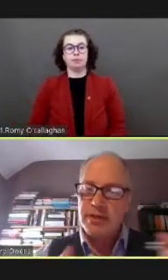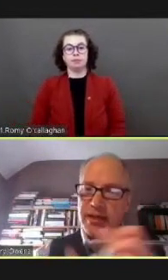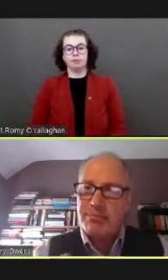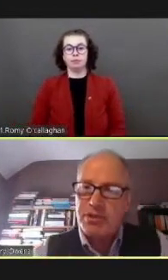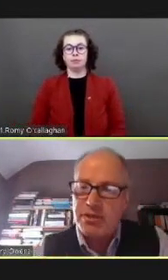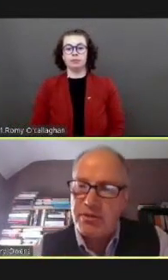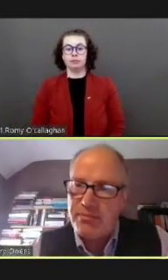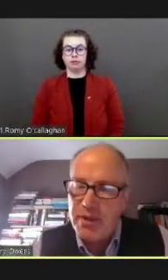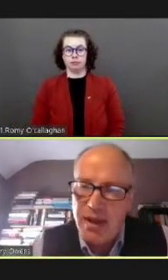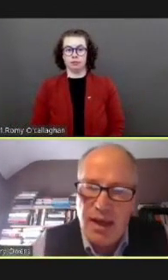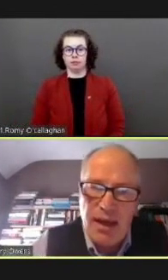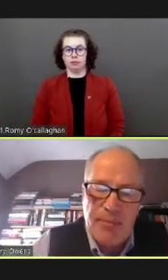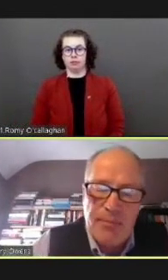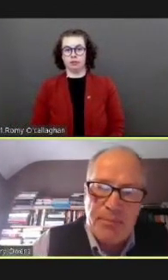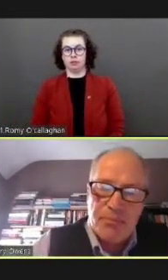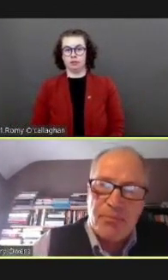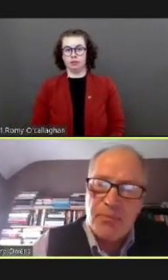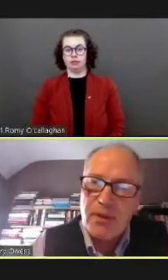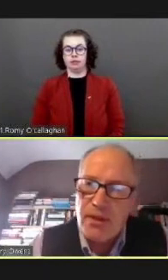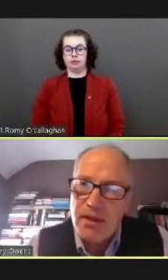Although we don't capture